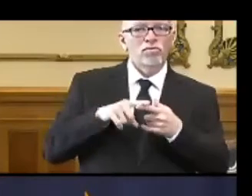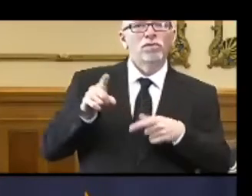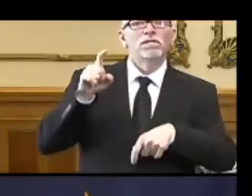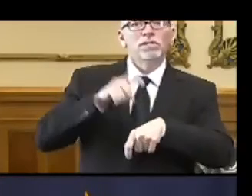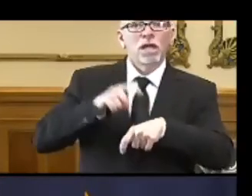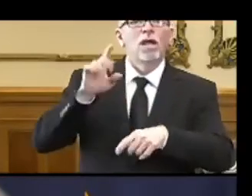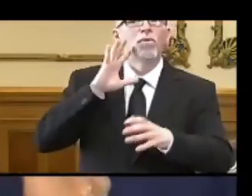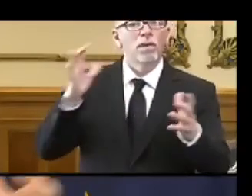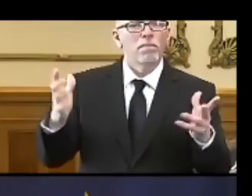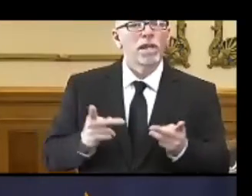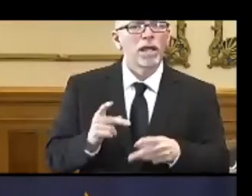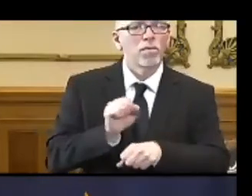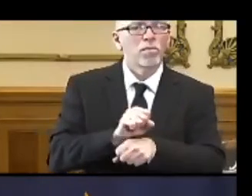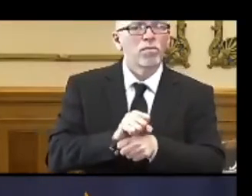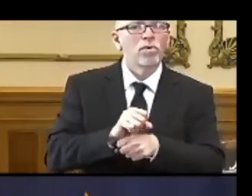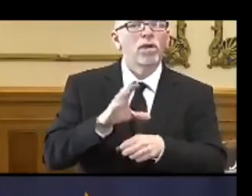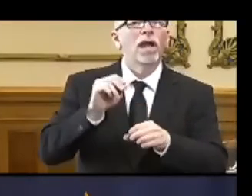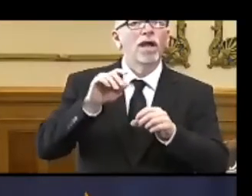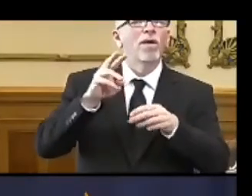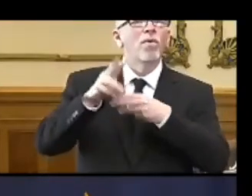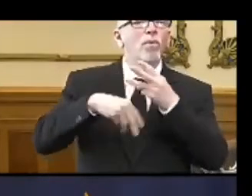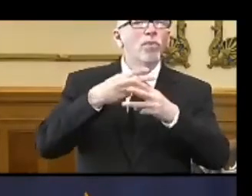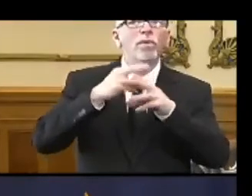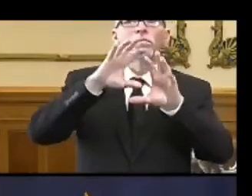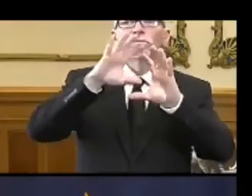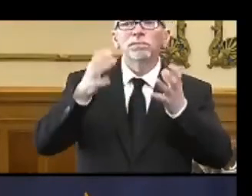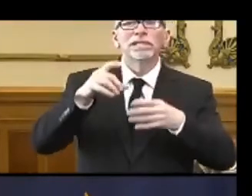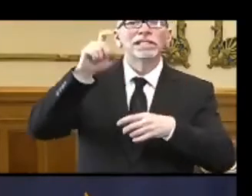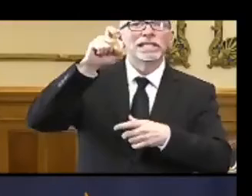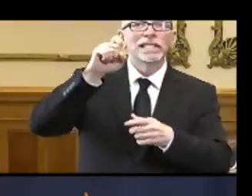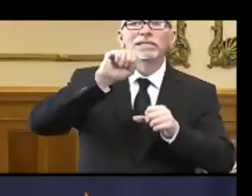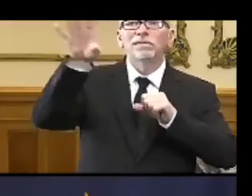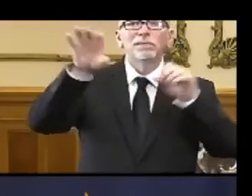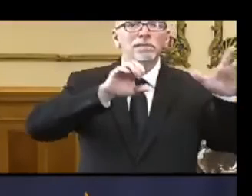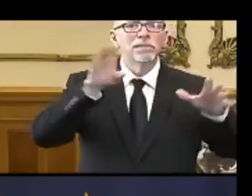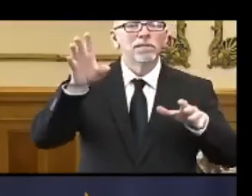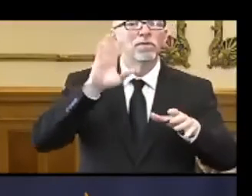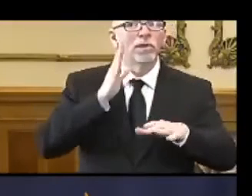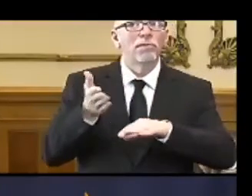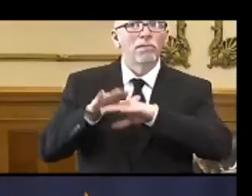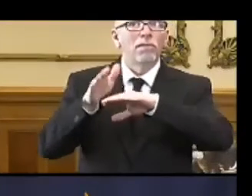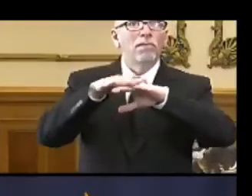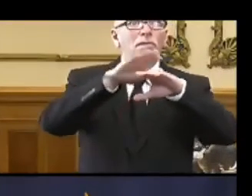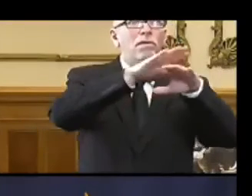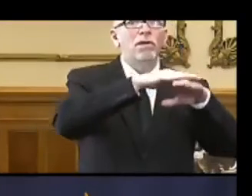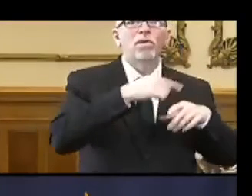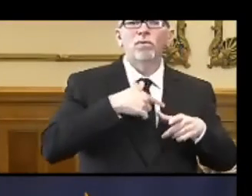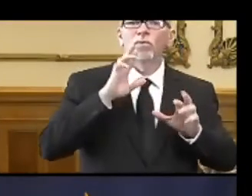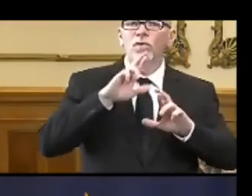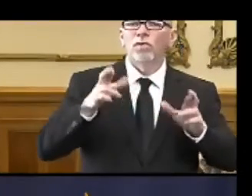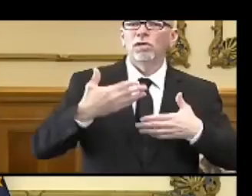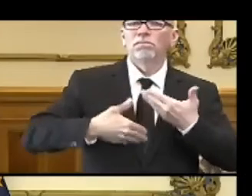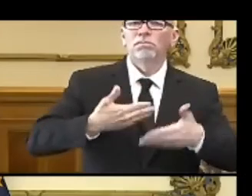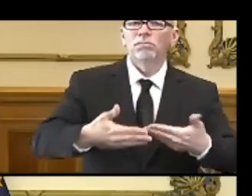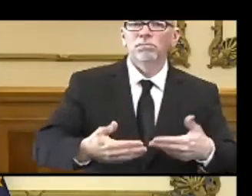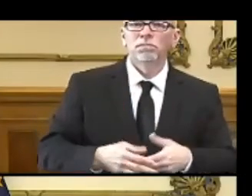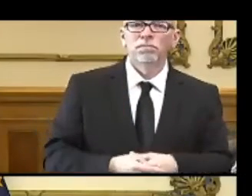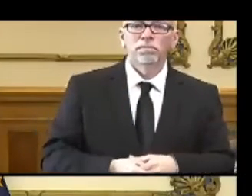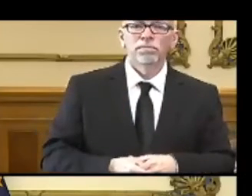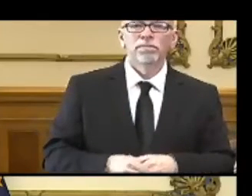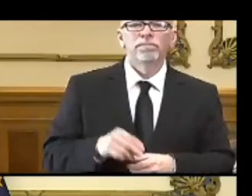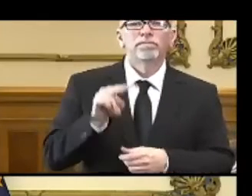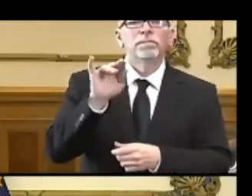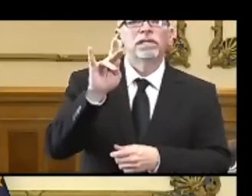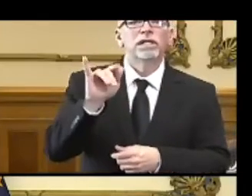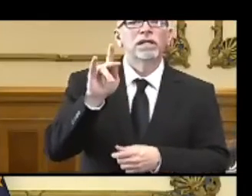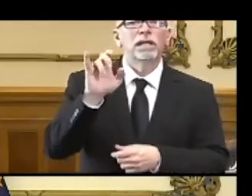And then as the rest of the global supply chain starts to link back up, we'll already be humming. Nikki Kelly,